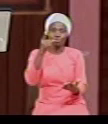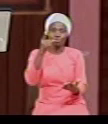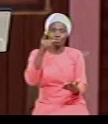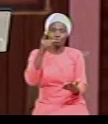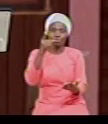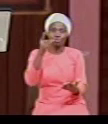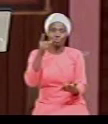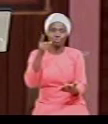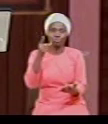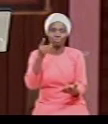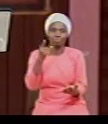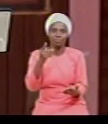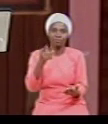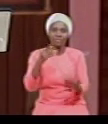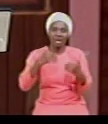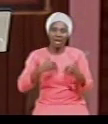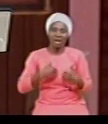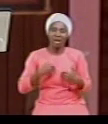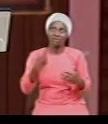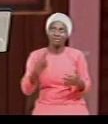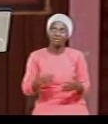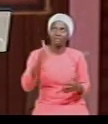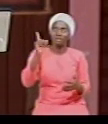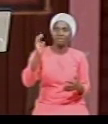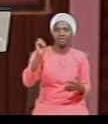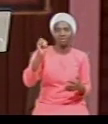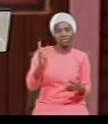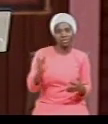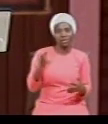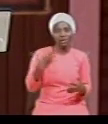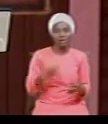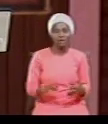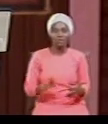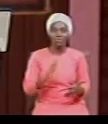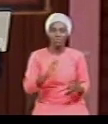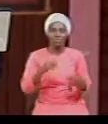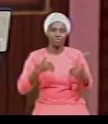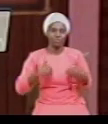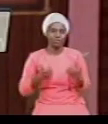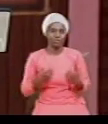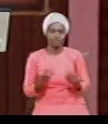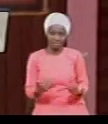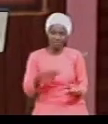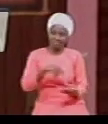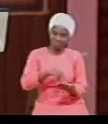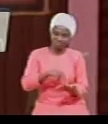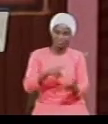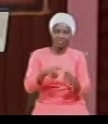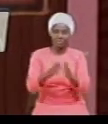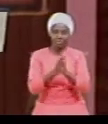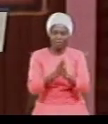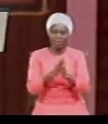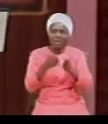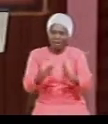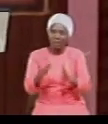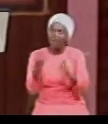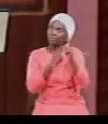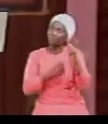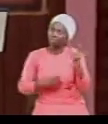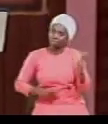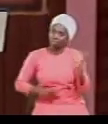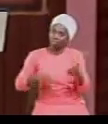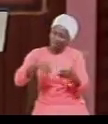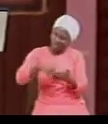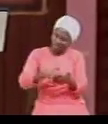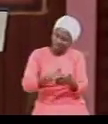thou as the dew of thy youth. Rise up and pray, and let the Lord